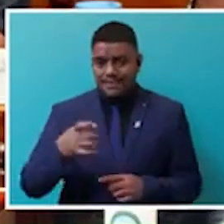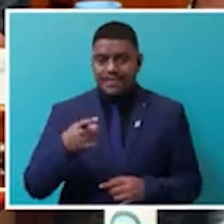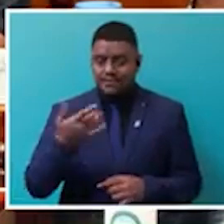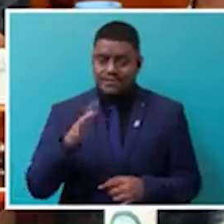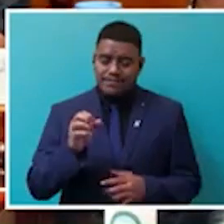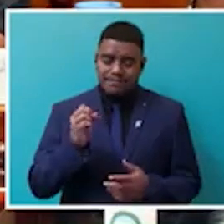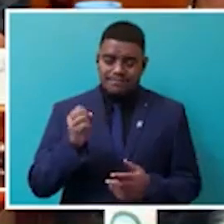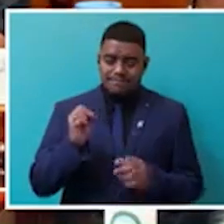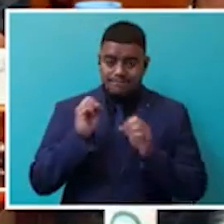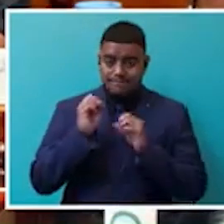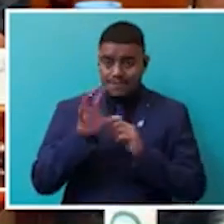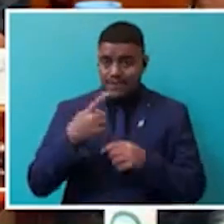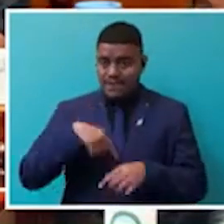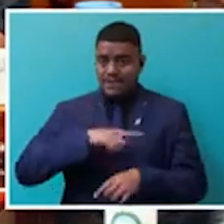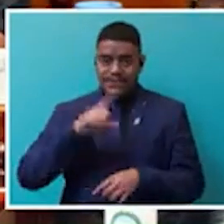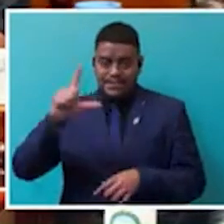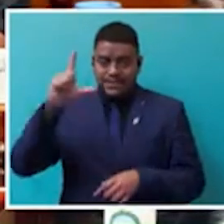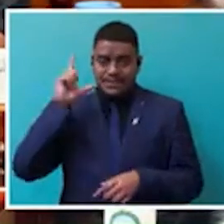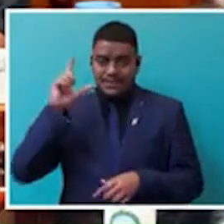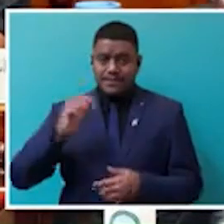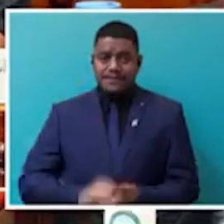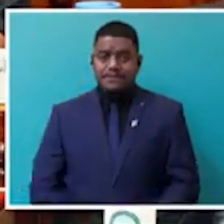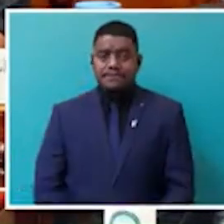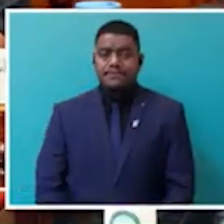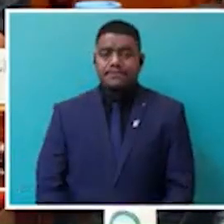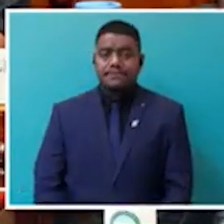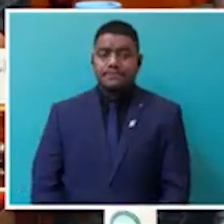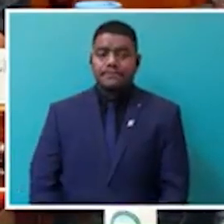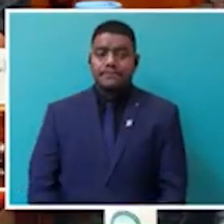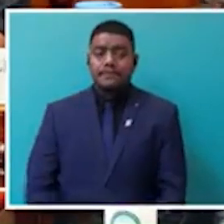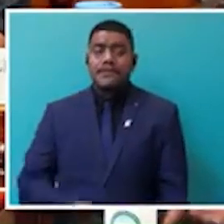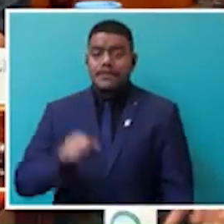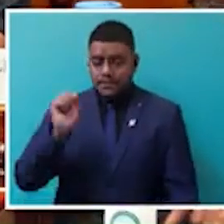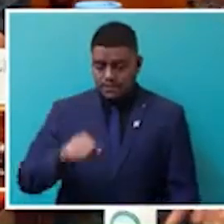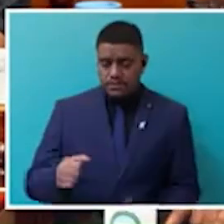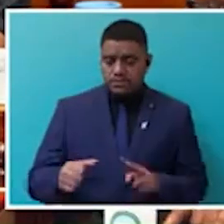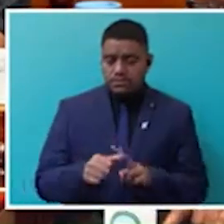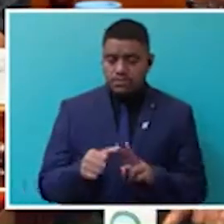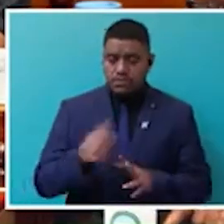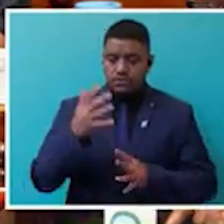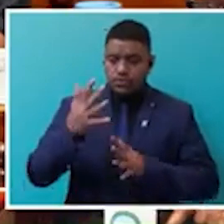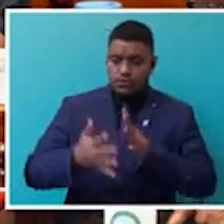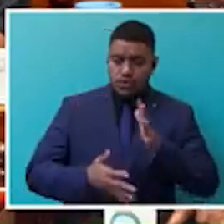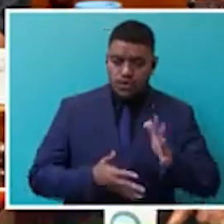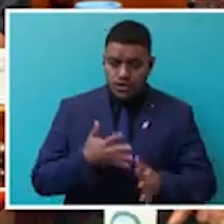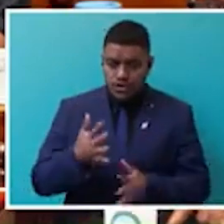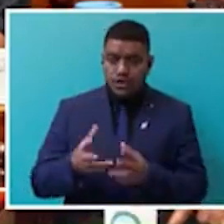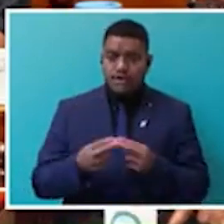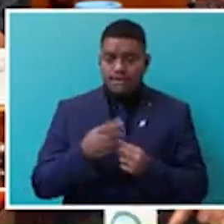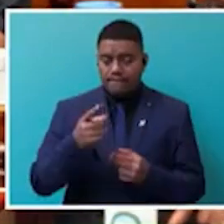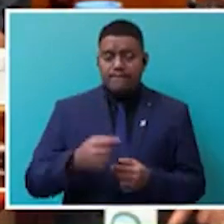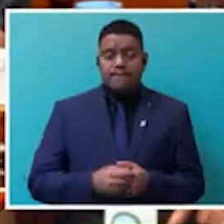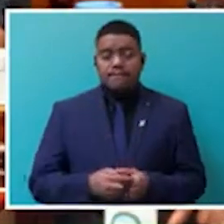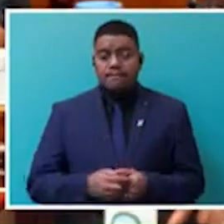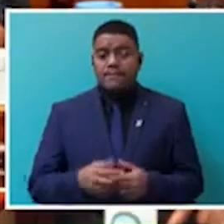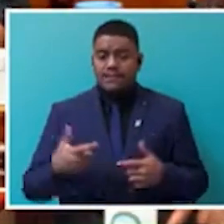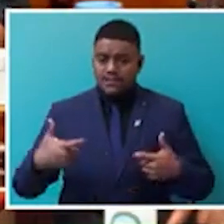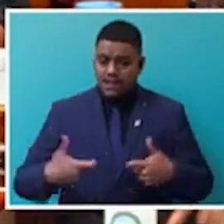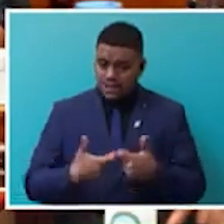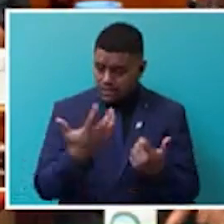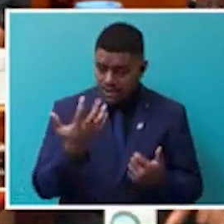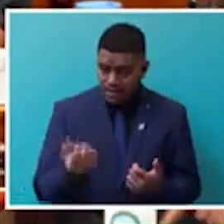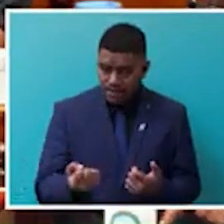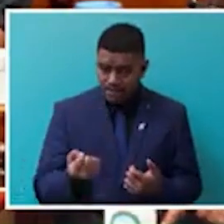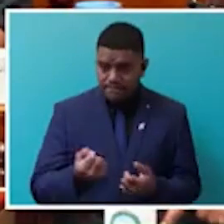that had persisted before we came in. Yes, it is also a story of resilience. Despite the challenges,